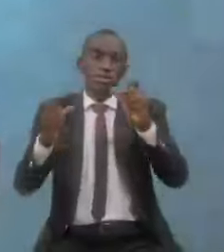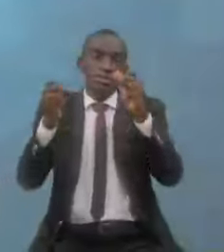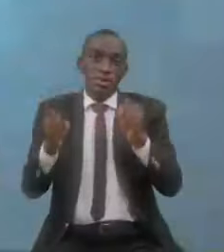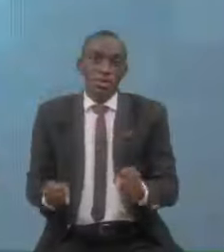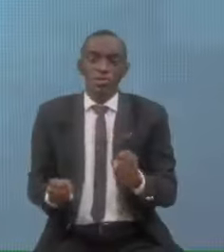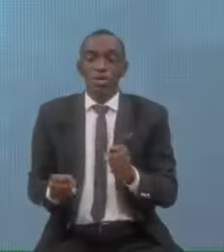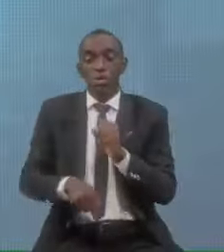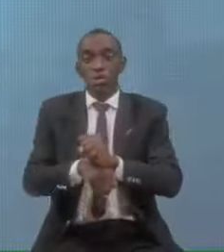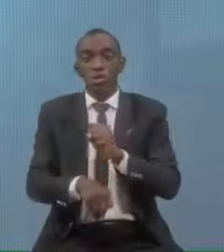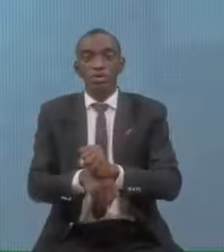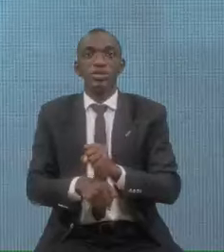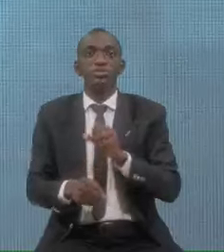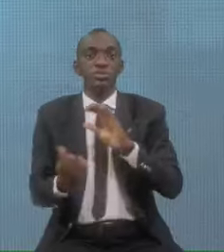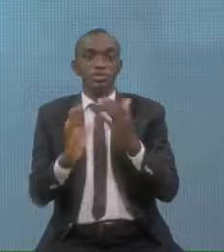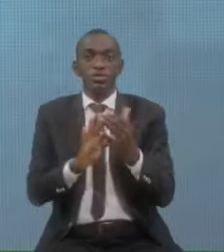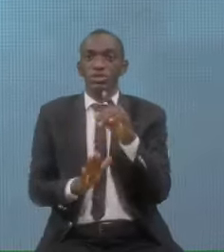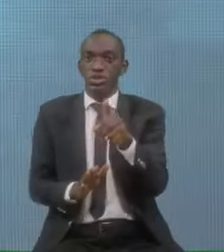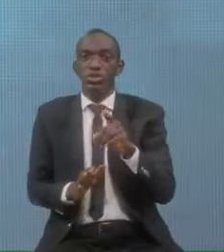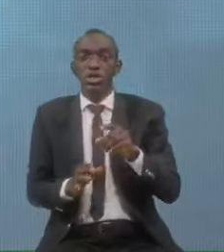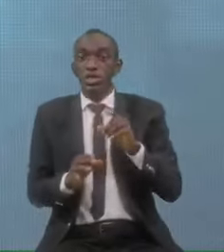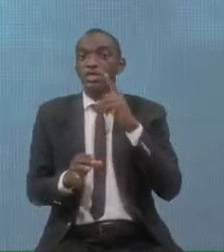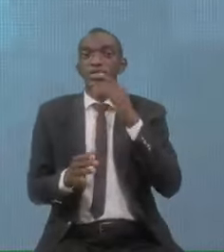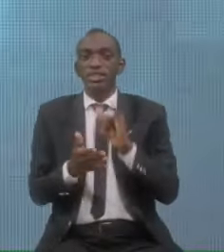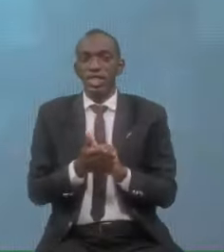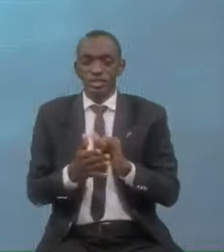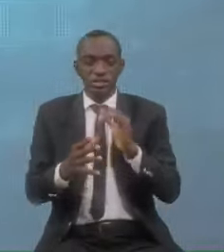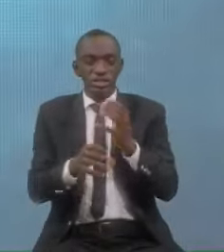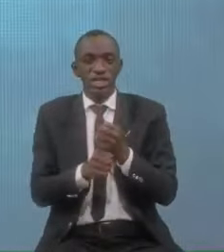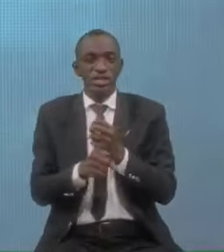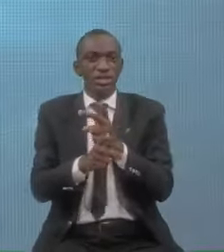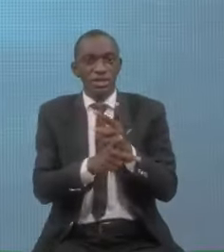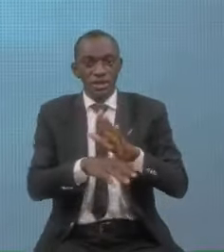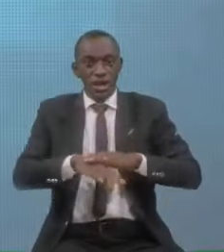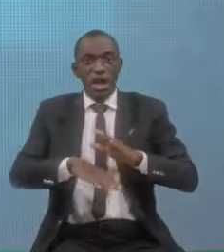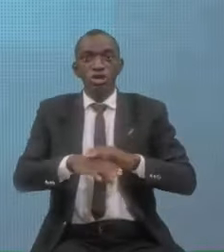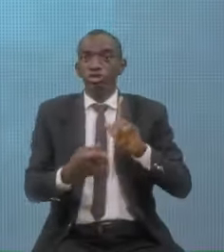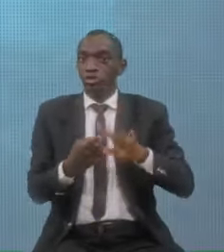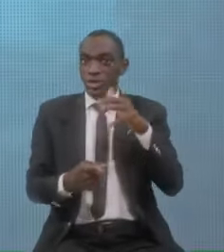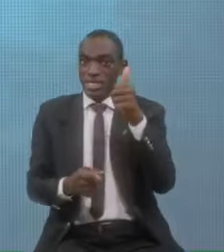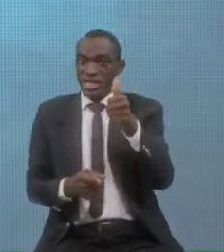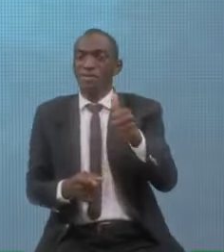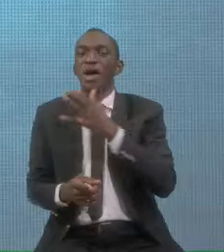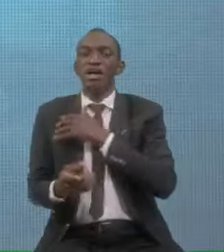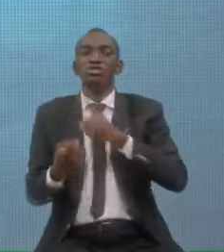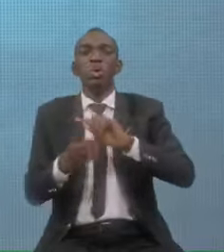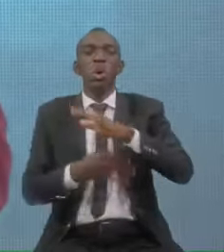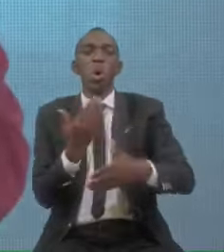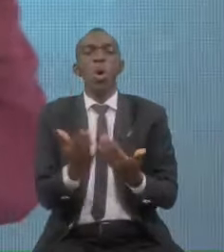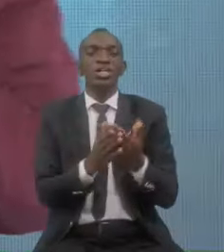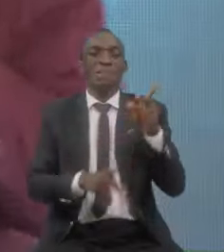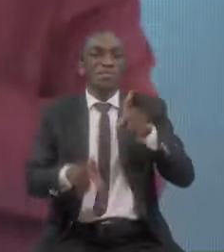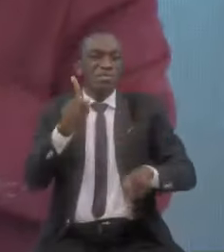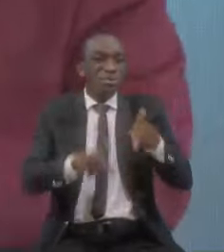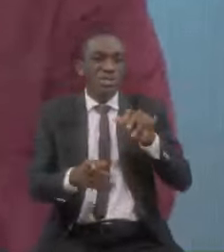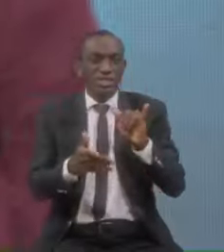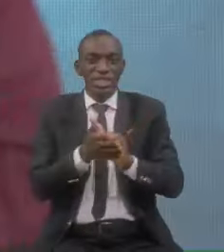heed therefore unto yourselves and to all the flock over the which the Holy Ghost